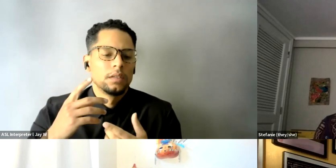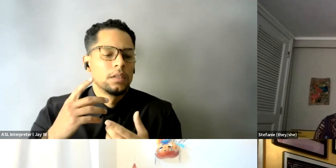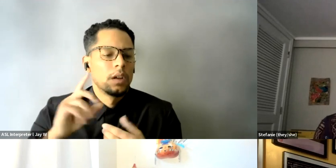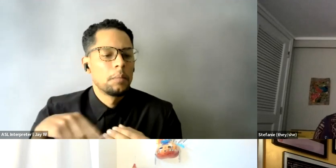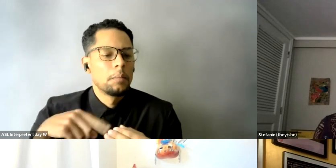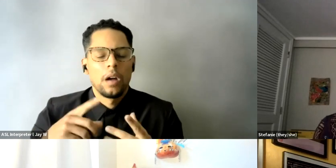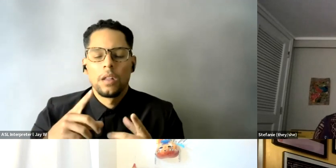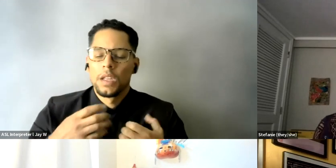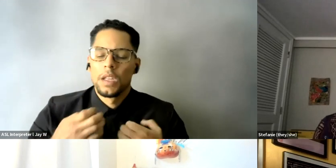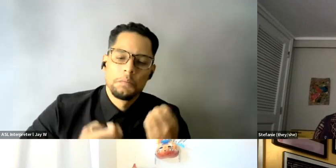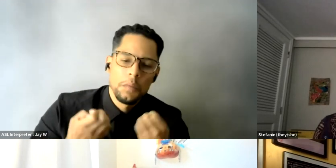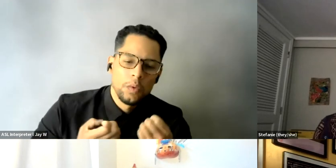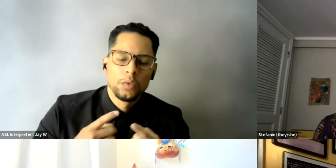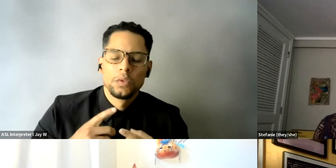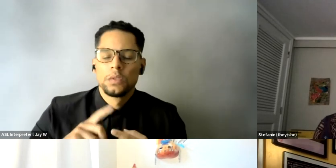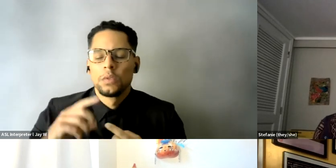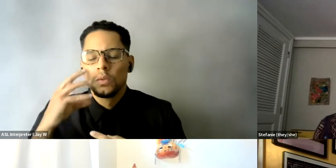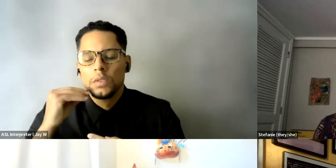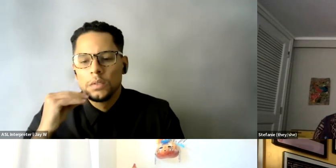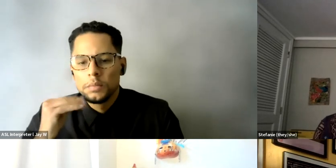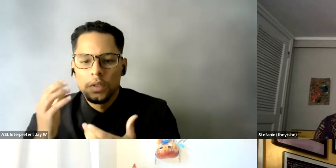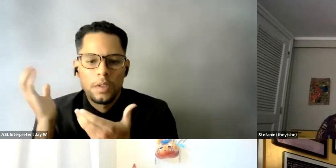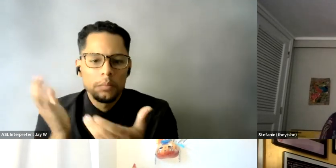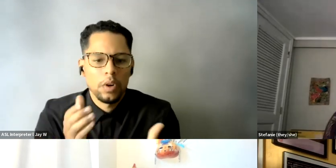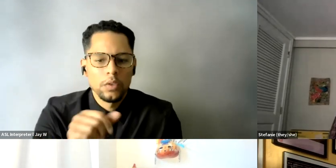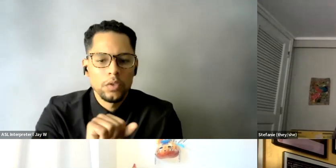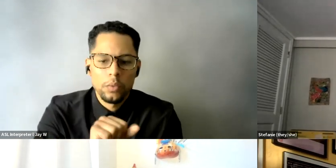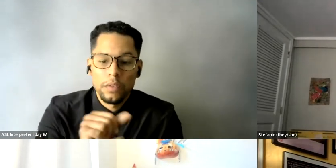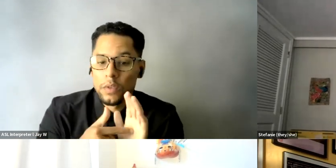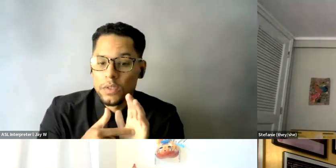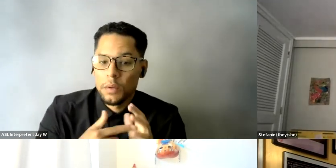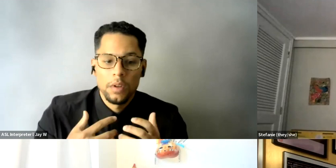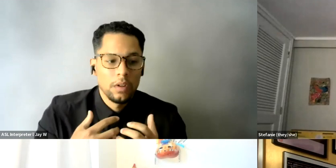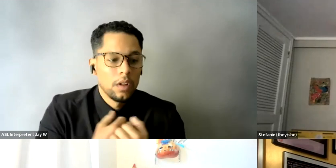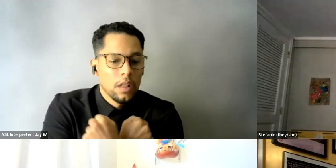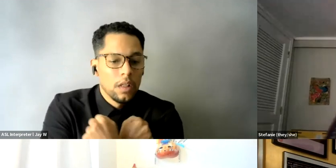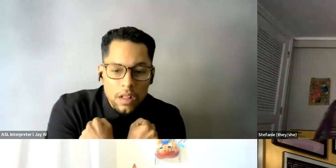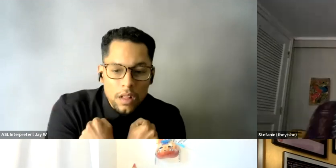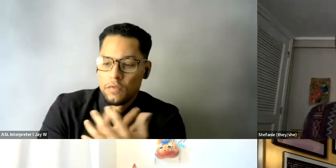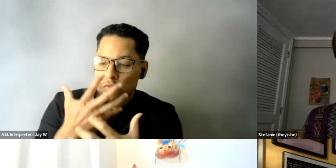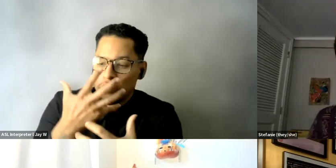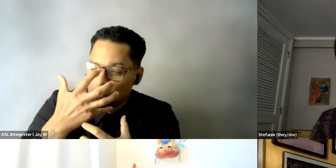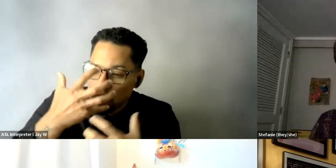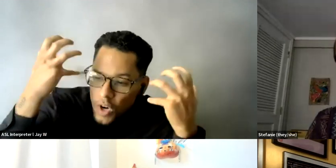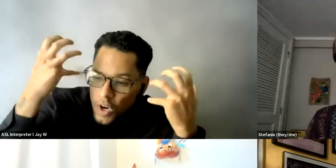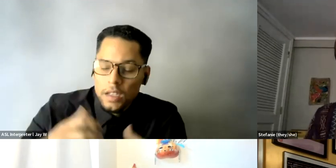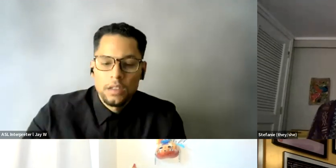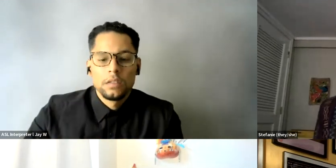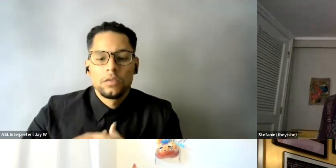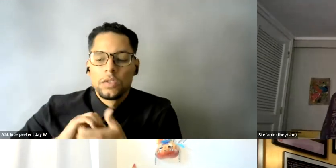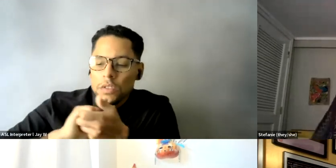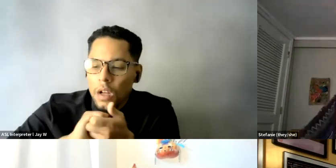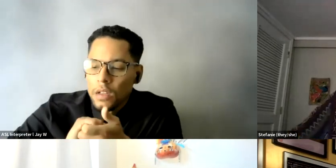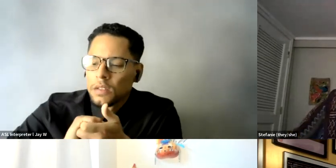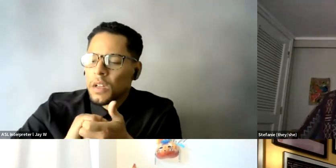work? For example, rage, love, grief, solidarity. What has been